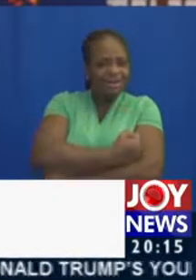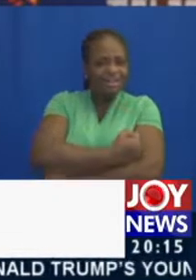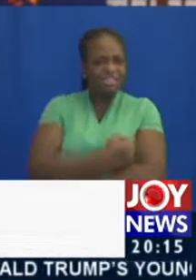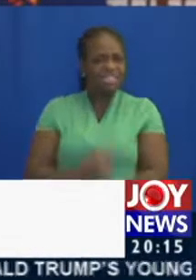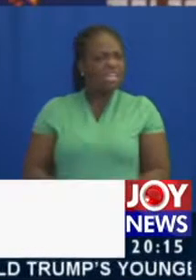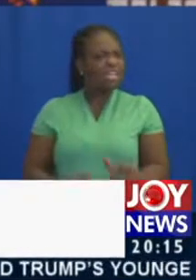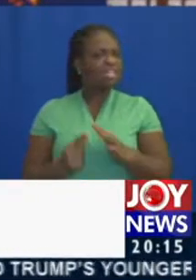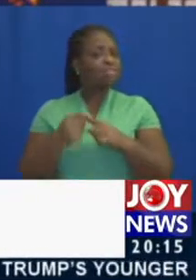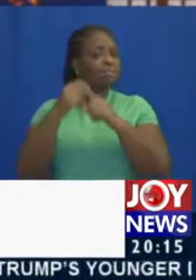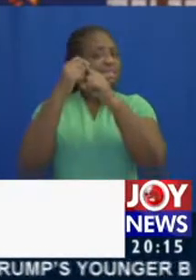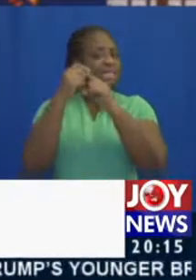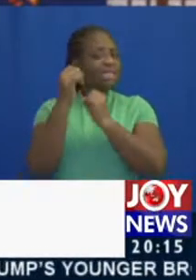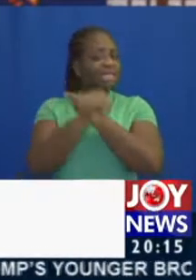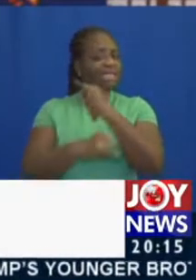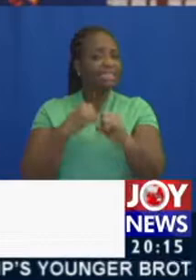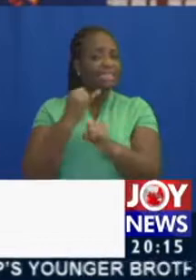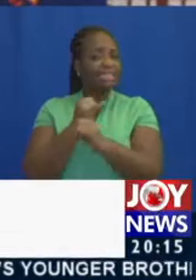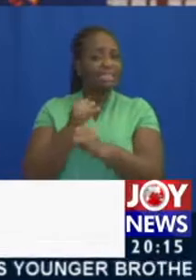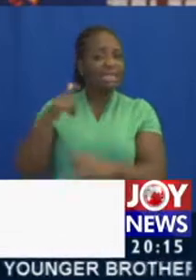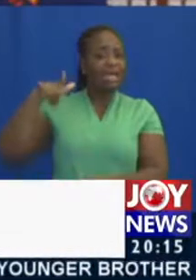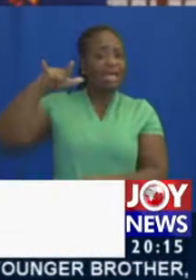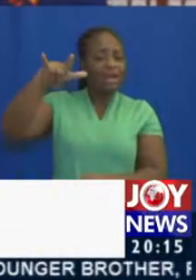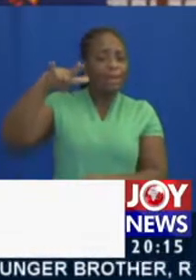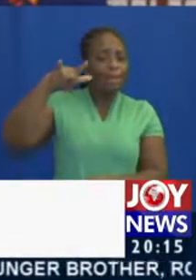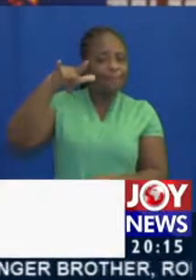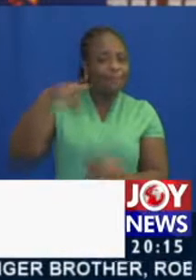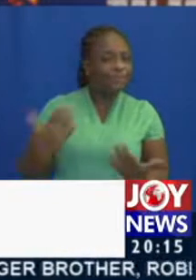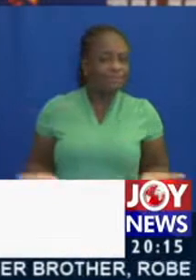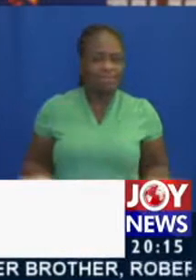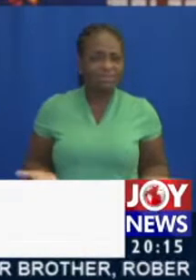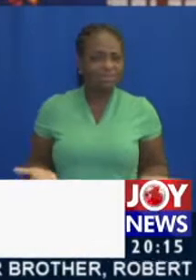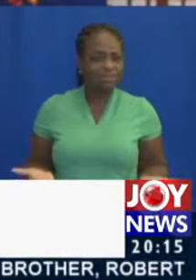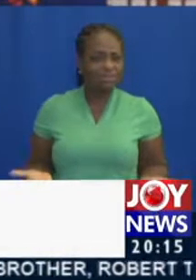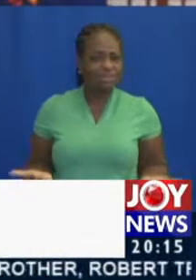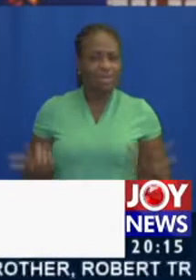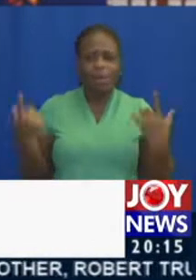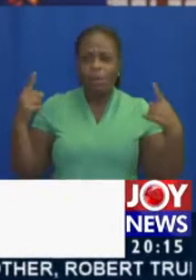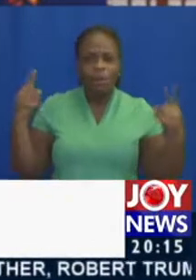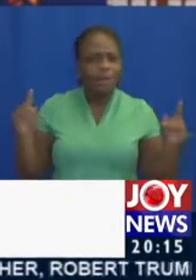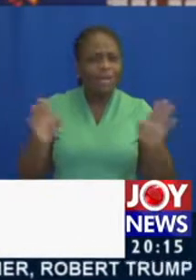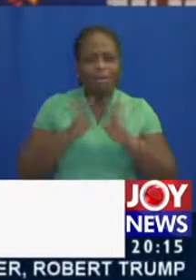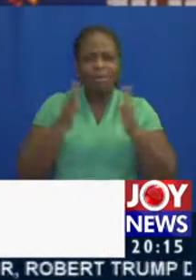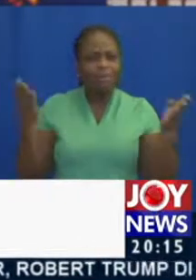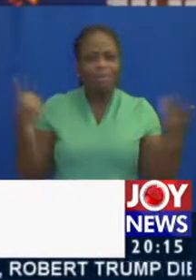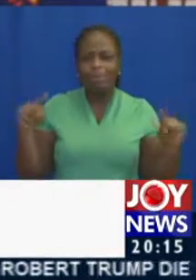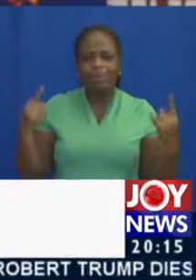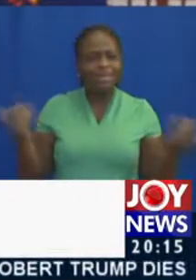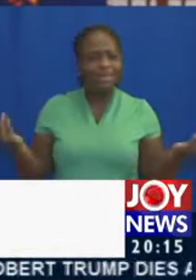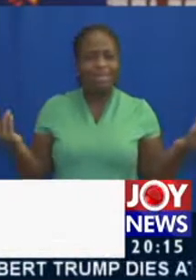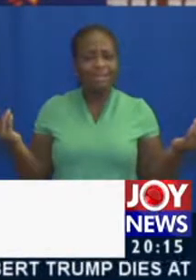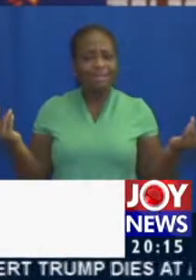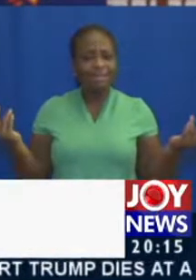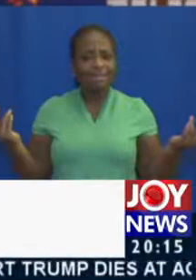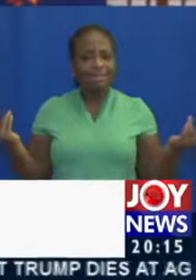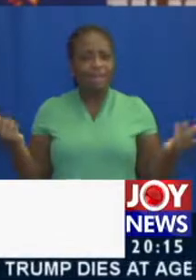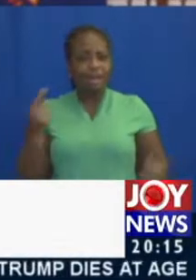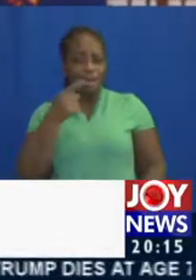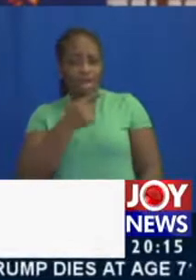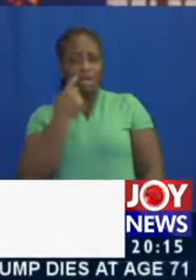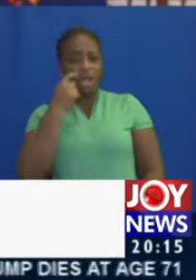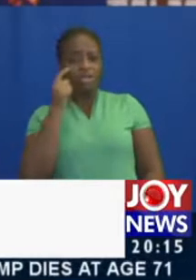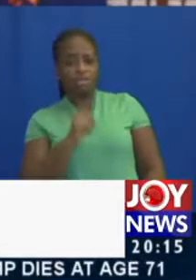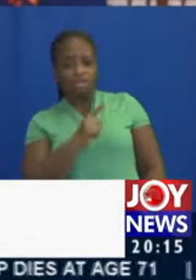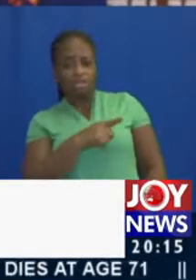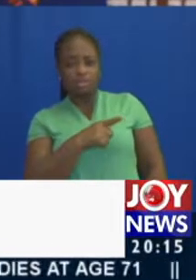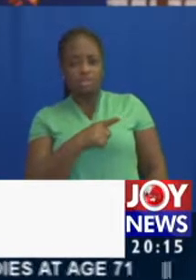airport, Kotoka International Airport, will be open. Under my instructions, the Ministry